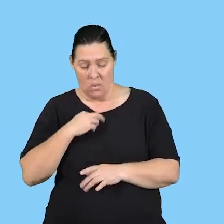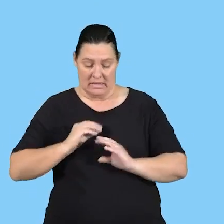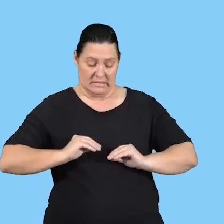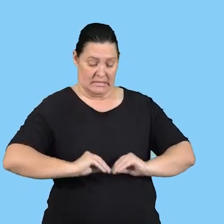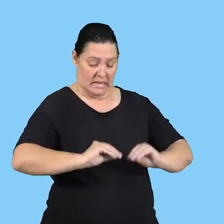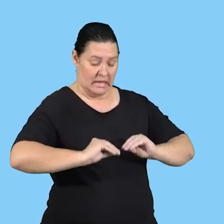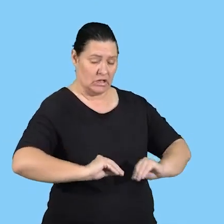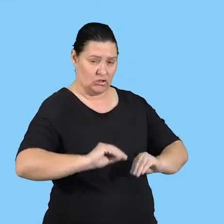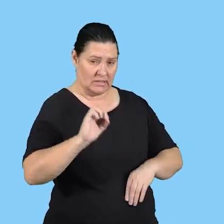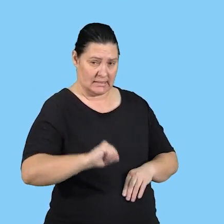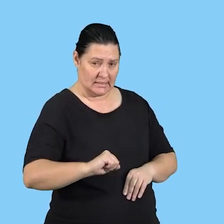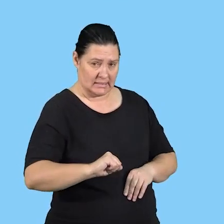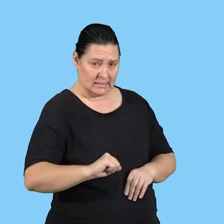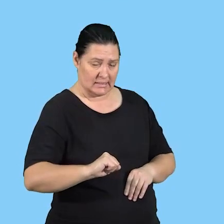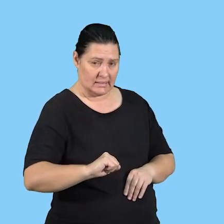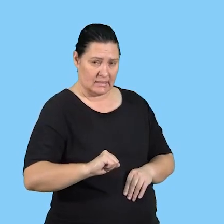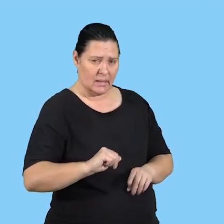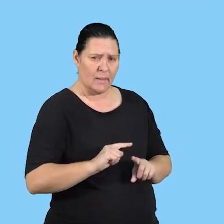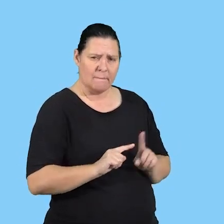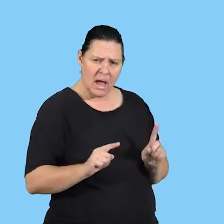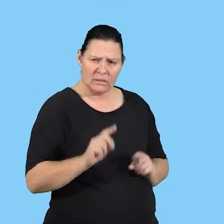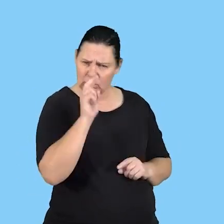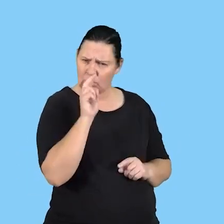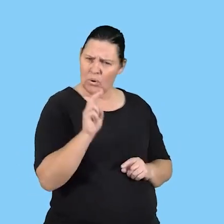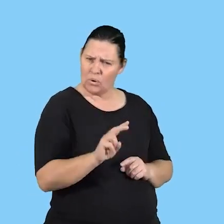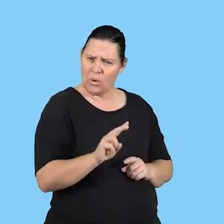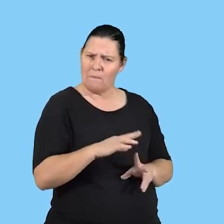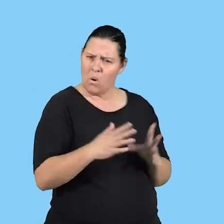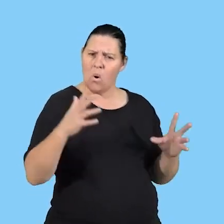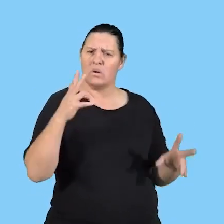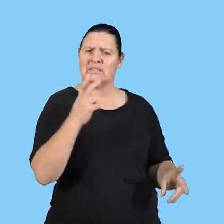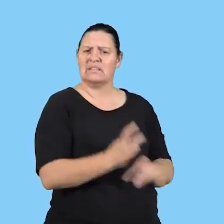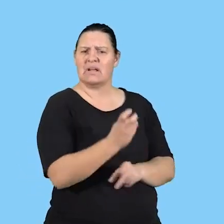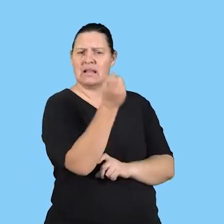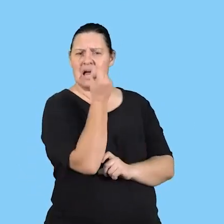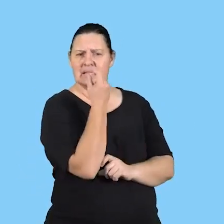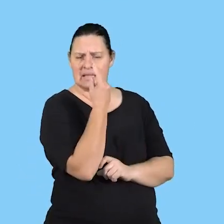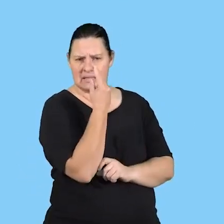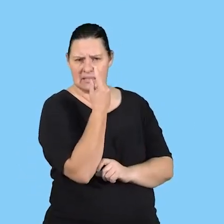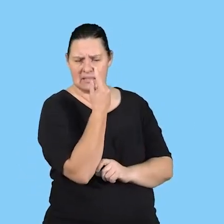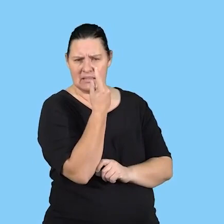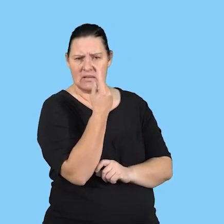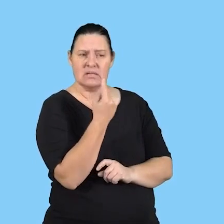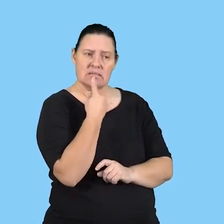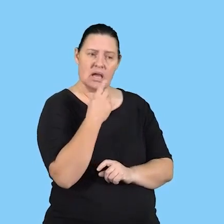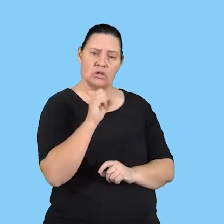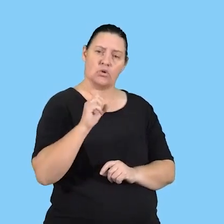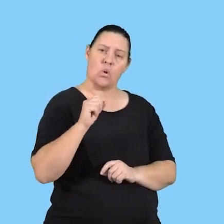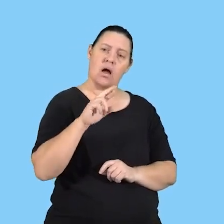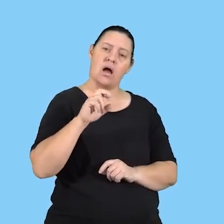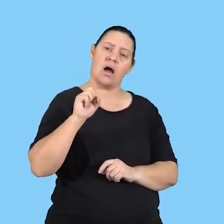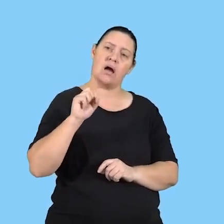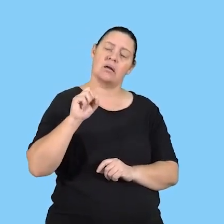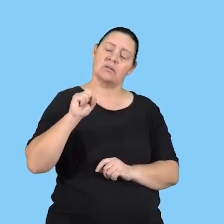subject, it actually seems to become difficult to understand that when we talk about the solar